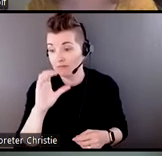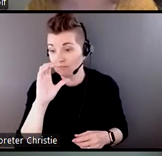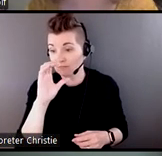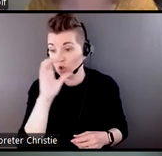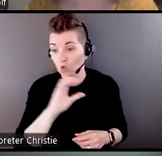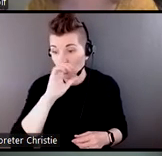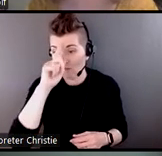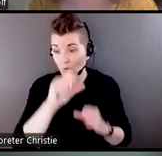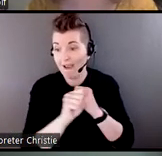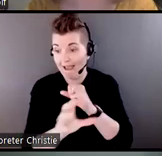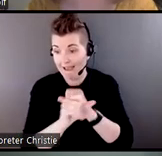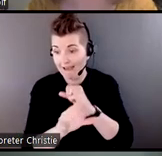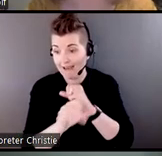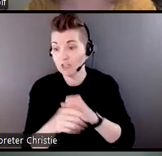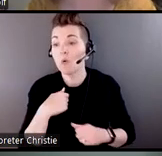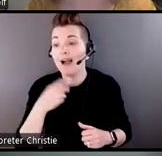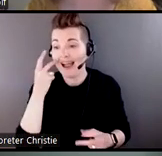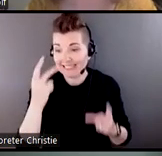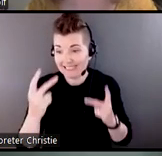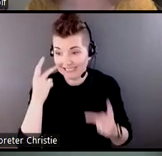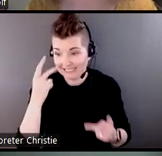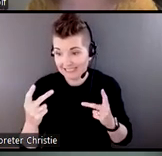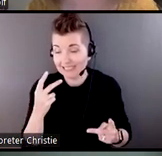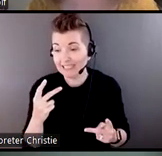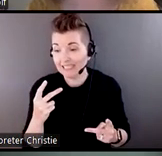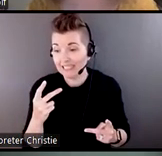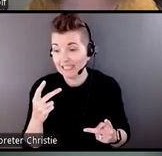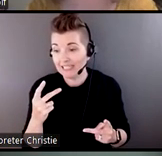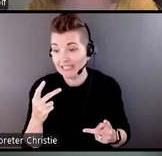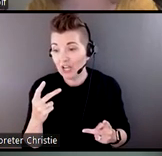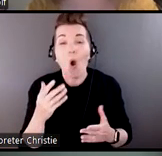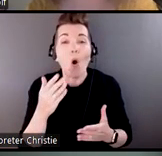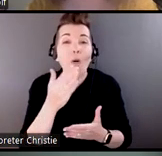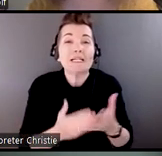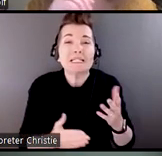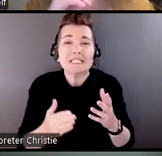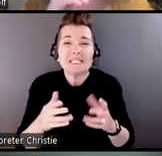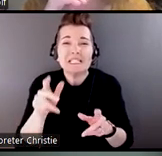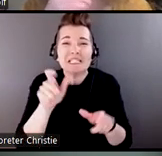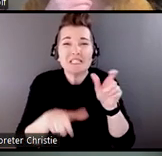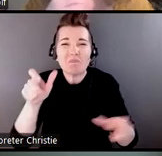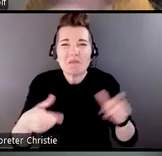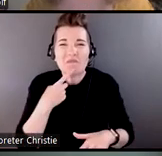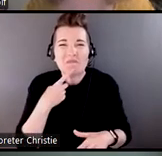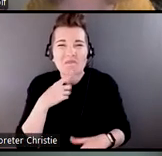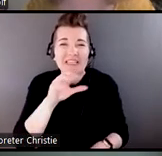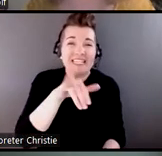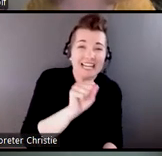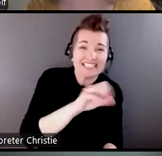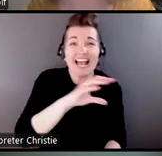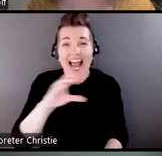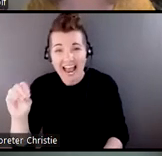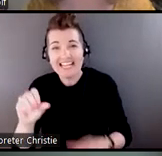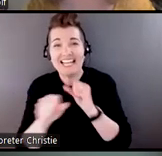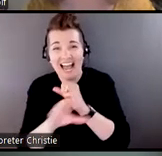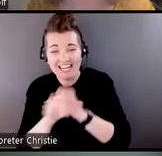Okay, as I glance down this, I see almost all, oh, some people use yes and an ad. That's very, you're the researchers, good for you. I would